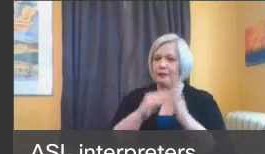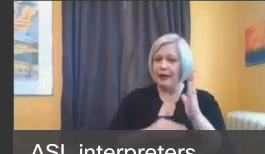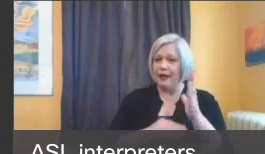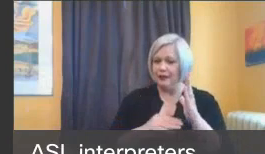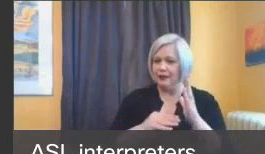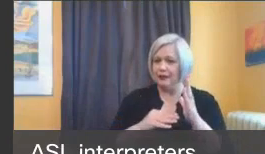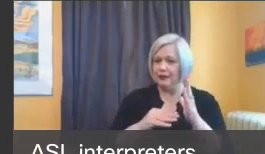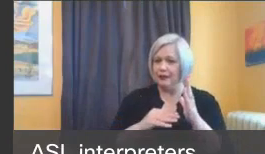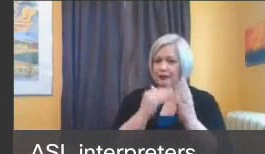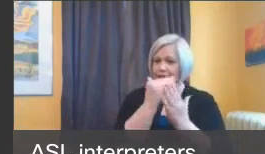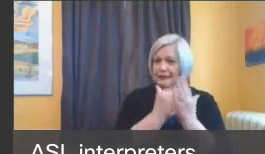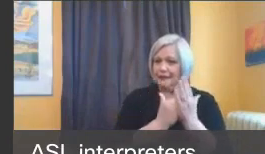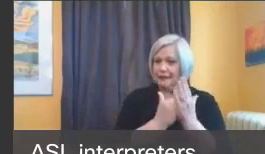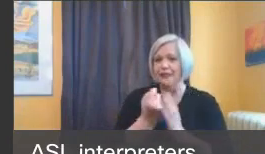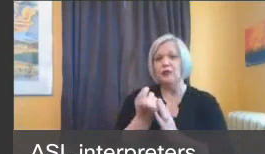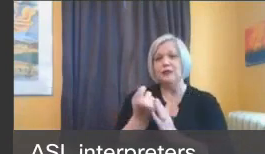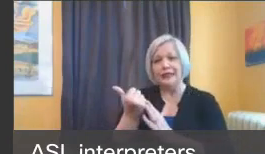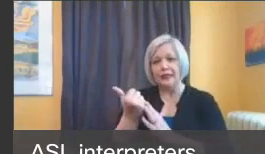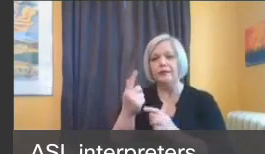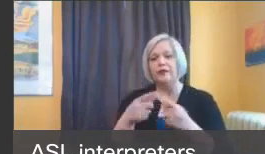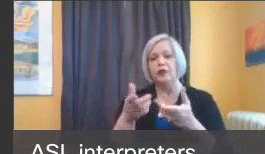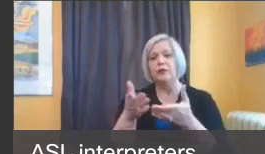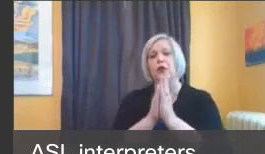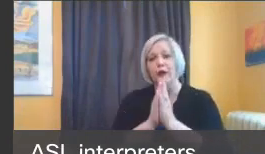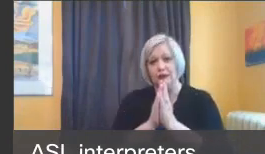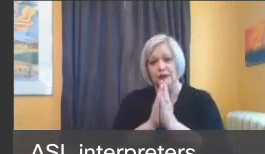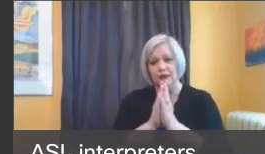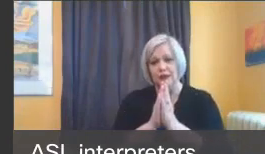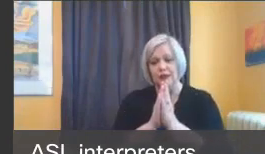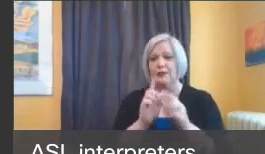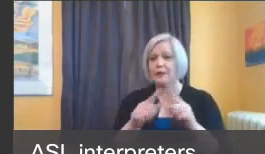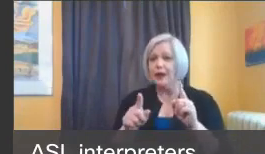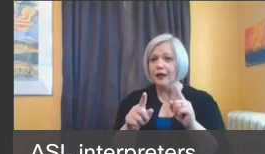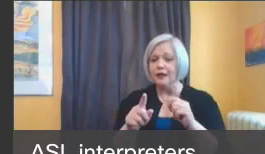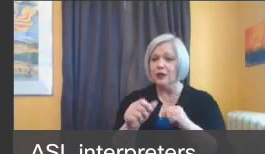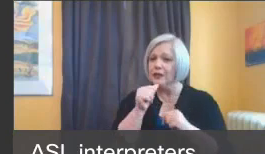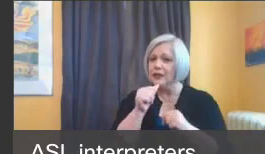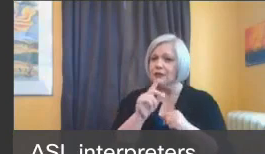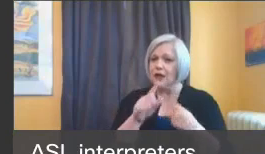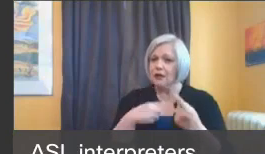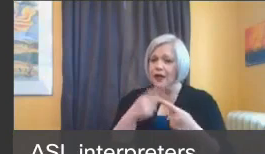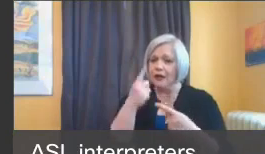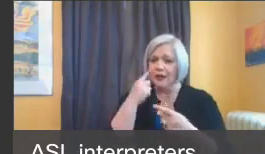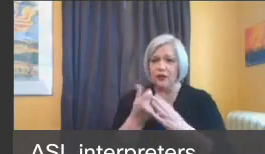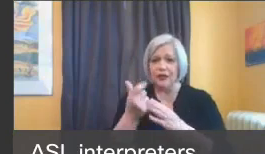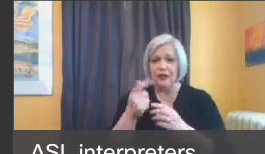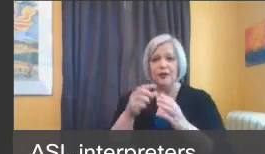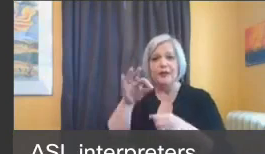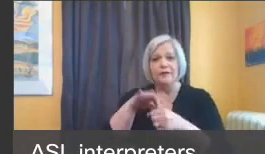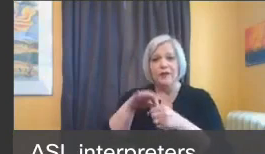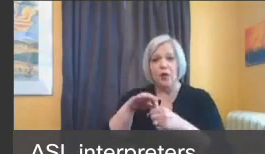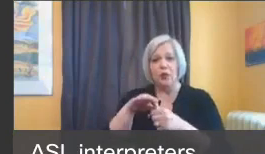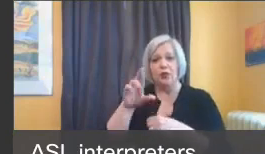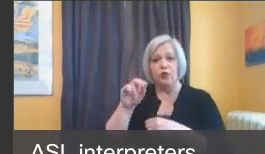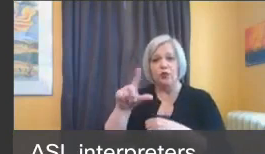you delete them from the request for absentee ballot, but you didn't address whether you then delete them from the voter rolls